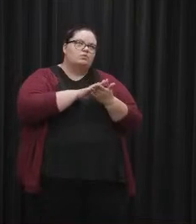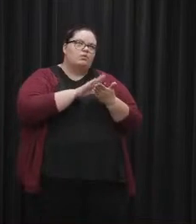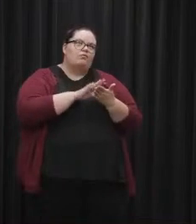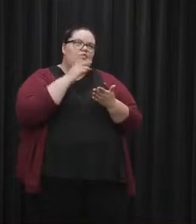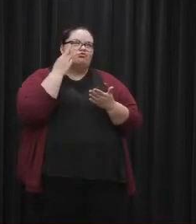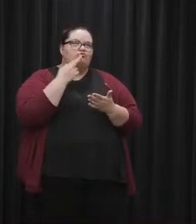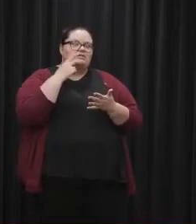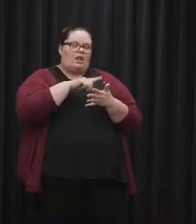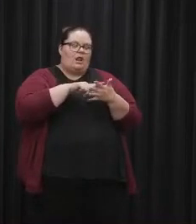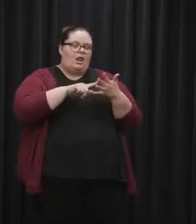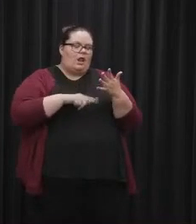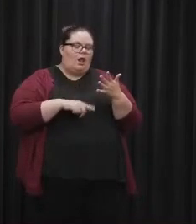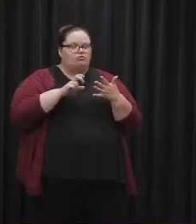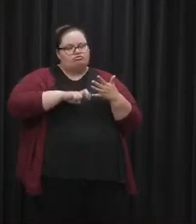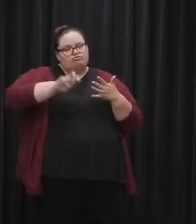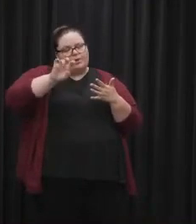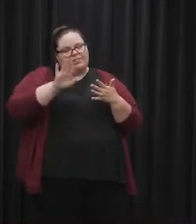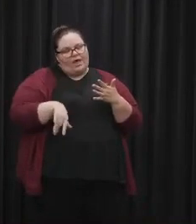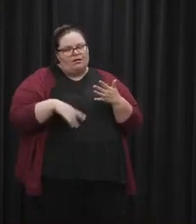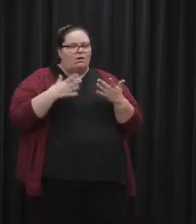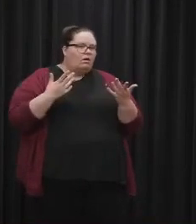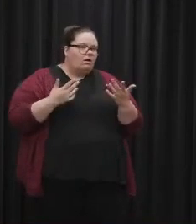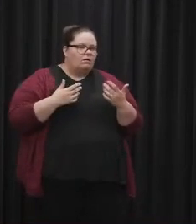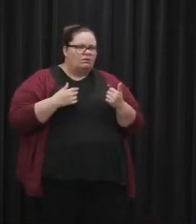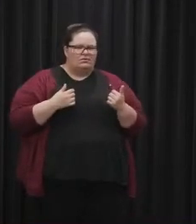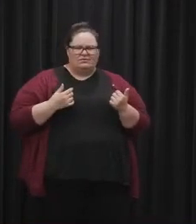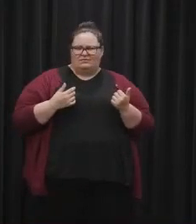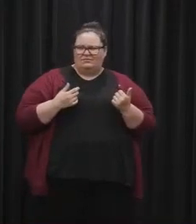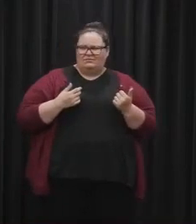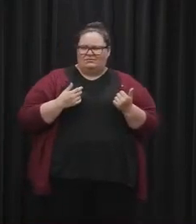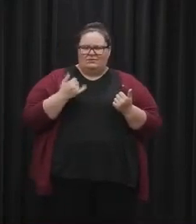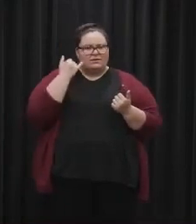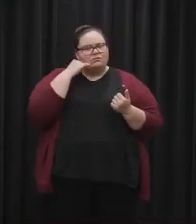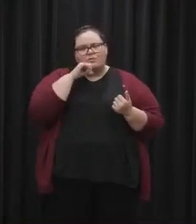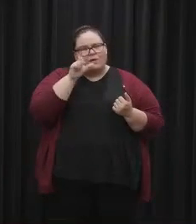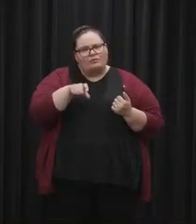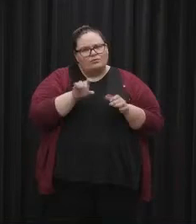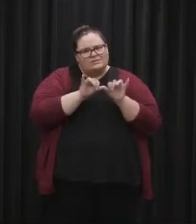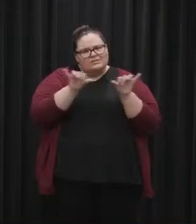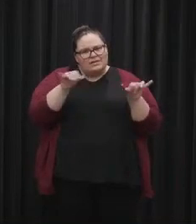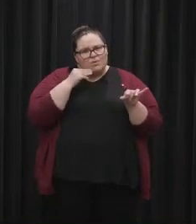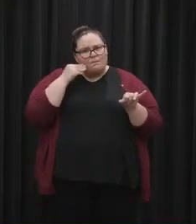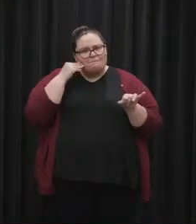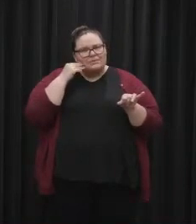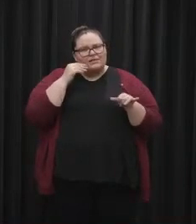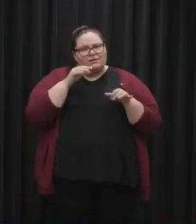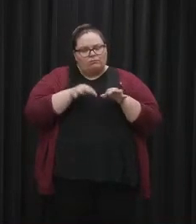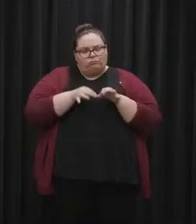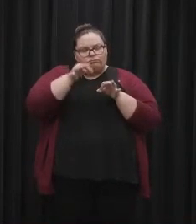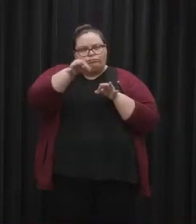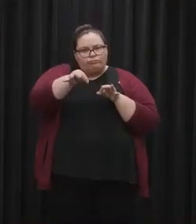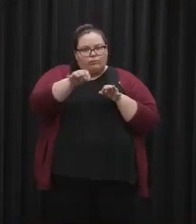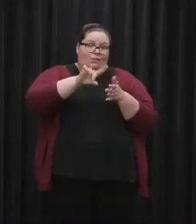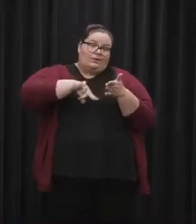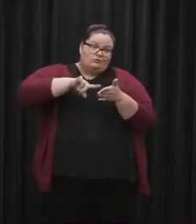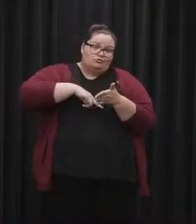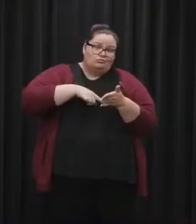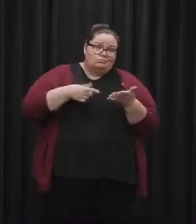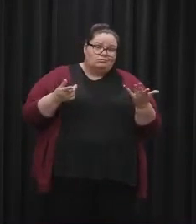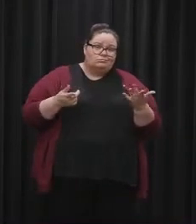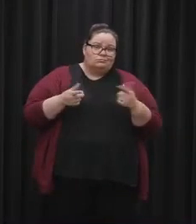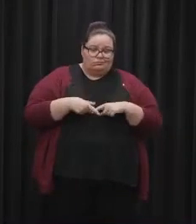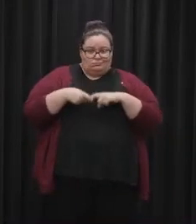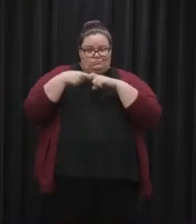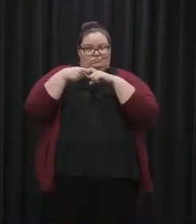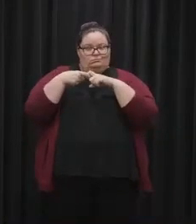X reason. I was planning on taking a trip here and there. If you don't have to go anywhere, stay home. If you can reschedule, cancel.